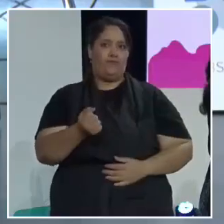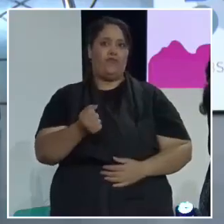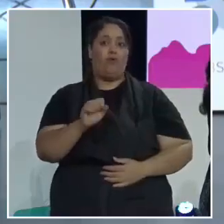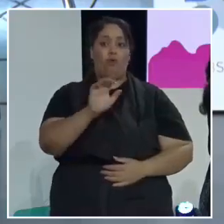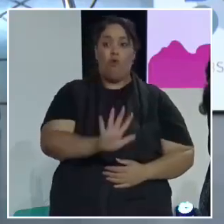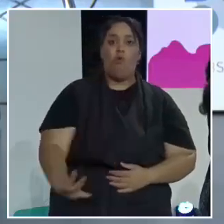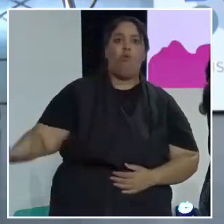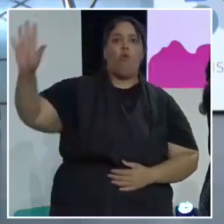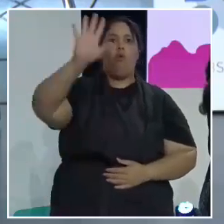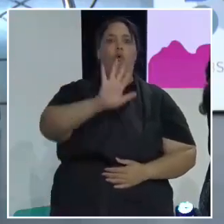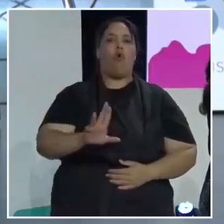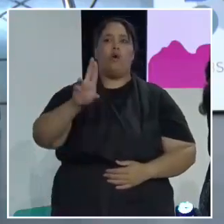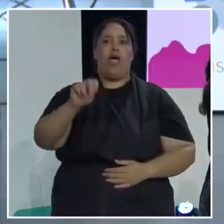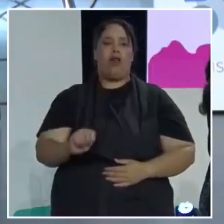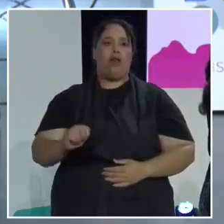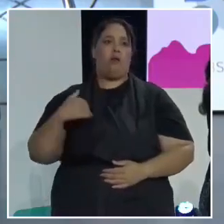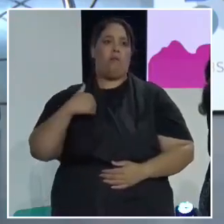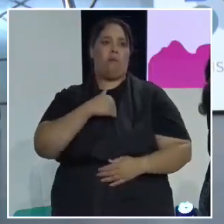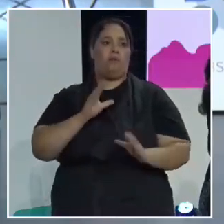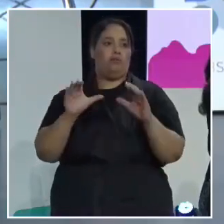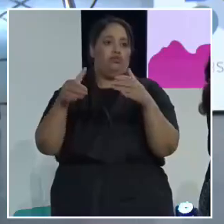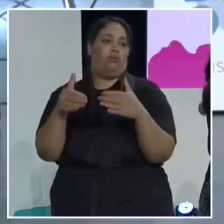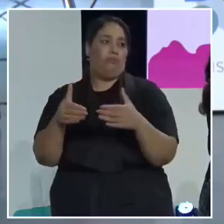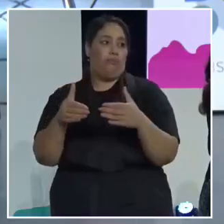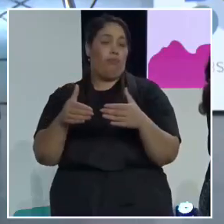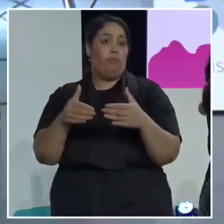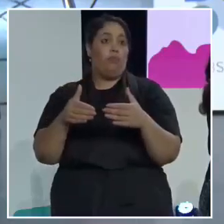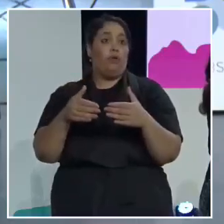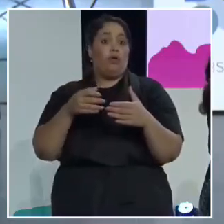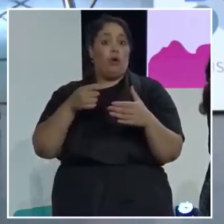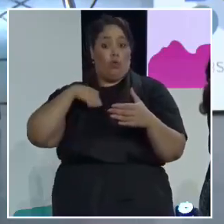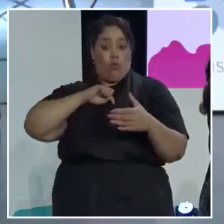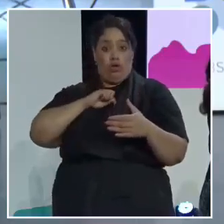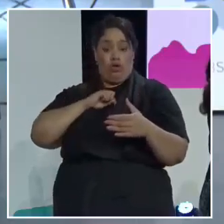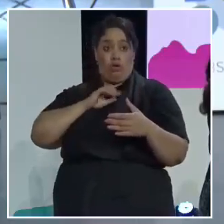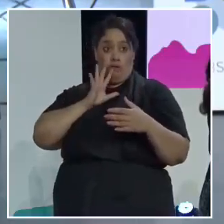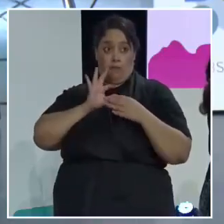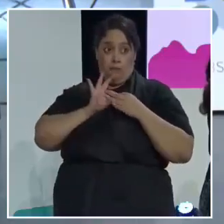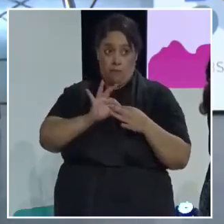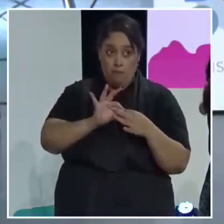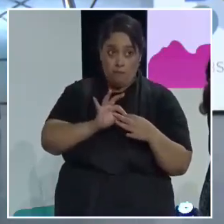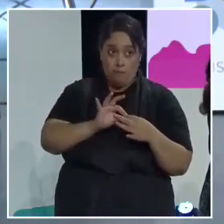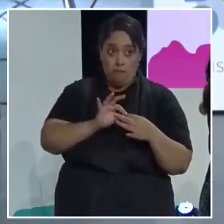membership, whether or not we are still committed to the fundamental